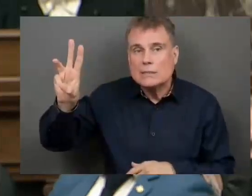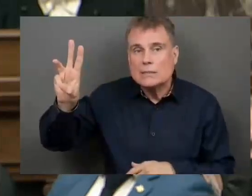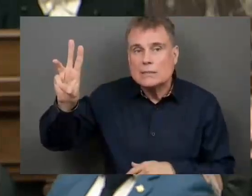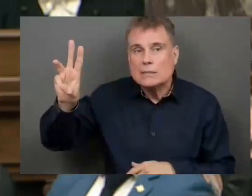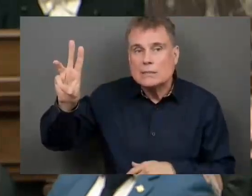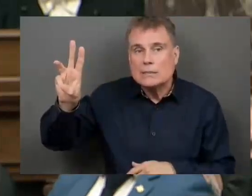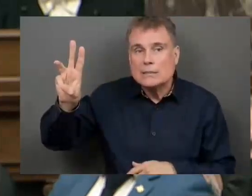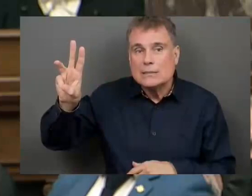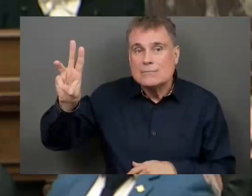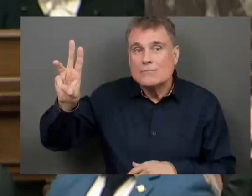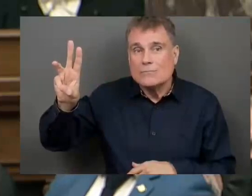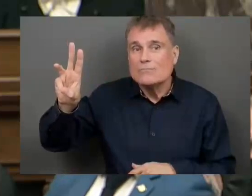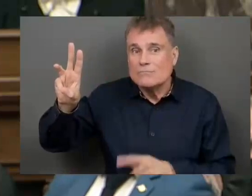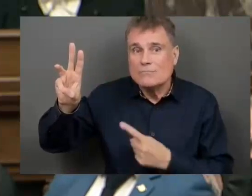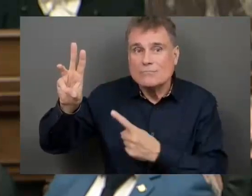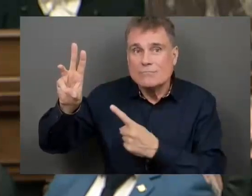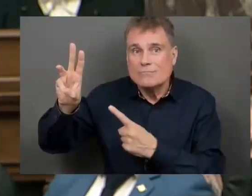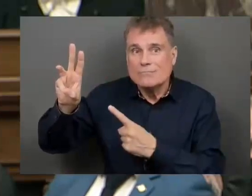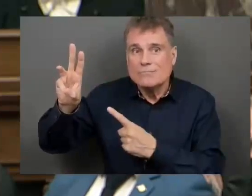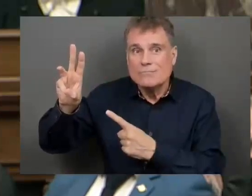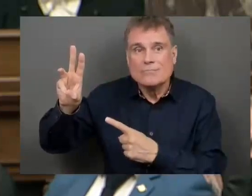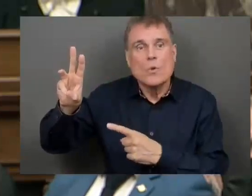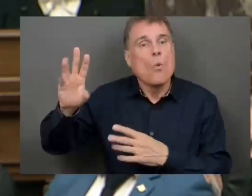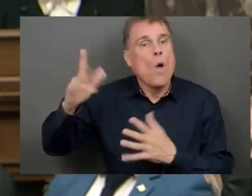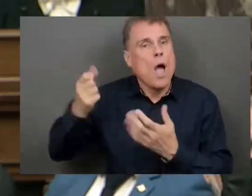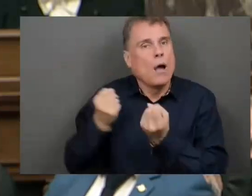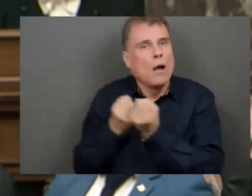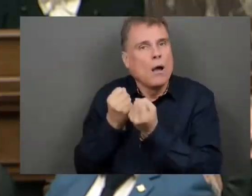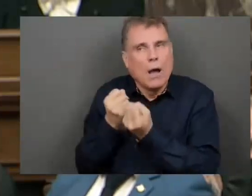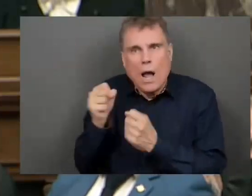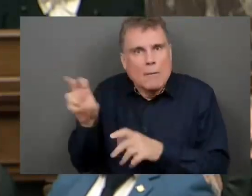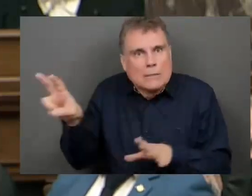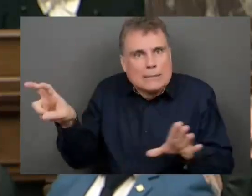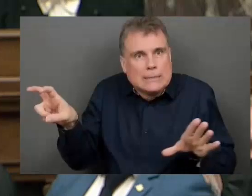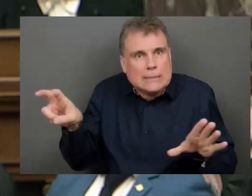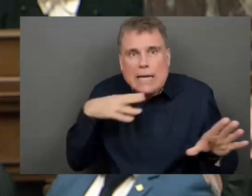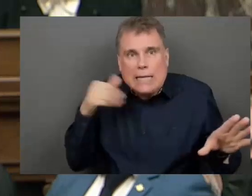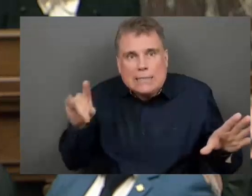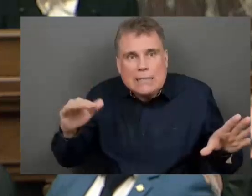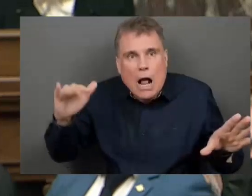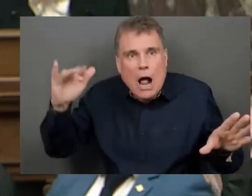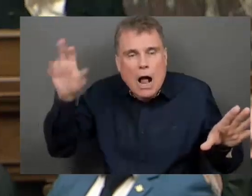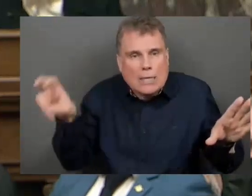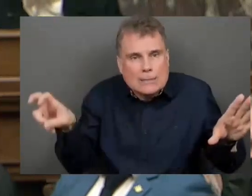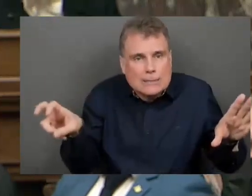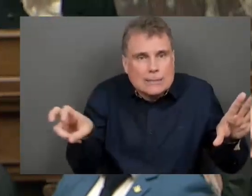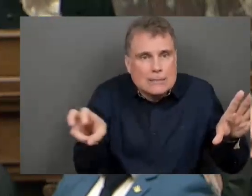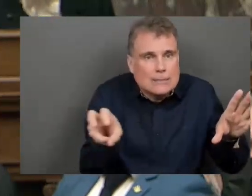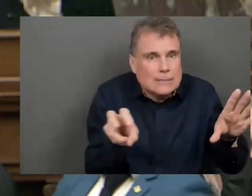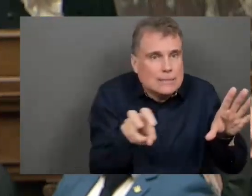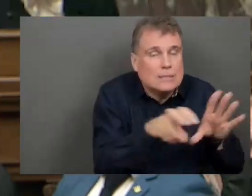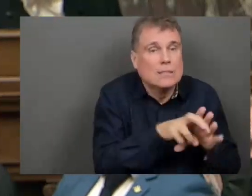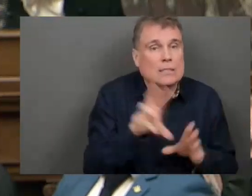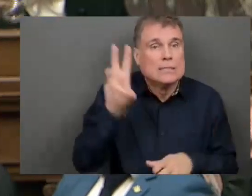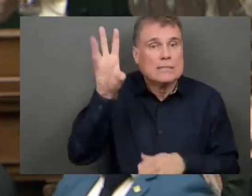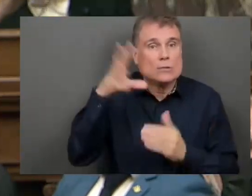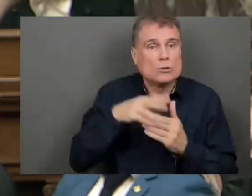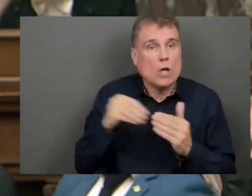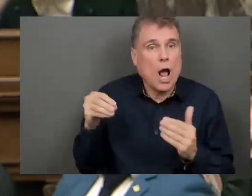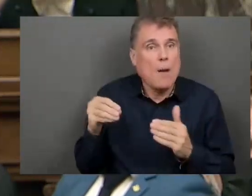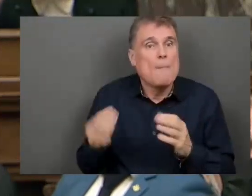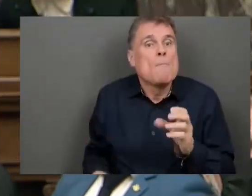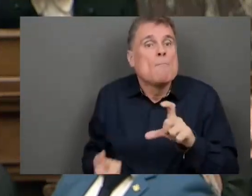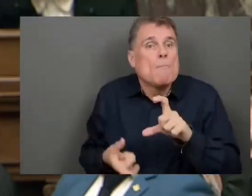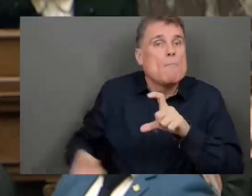that young people have the very best start. They have $600 more every month to go towards rent. This is the SAGE